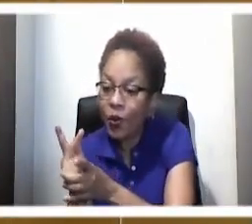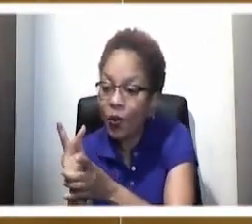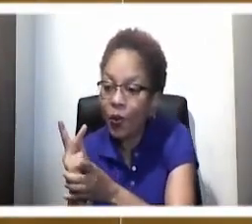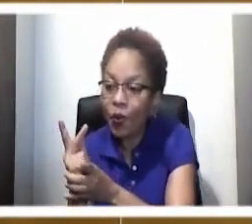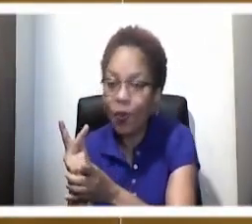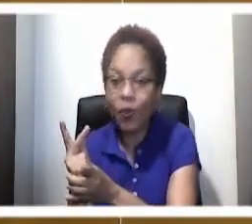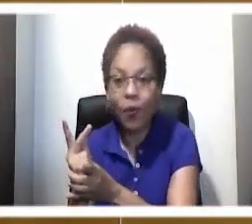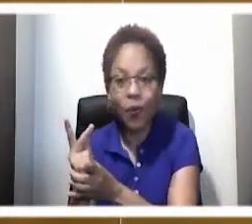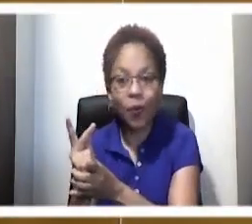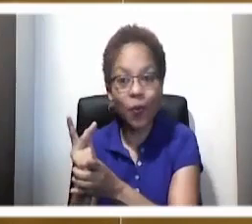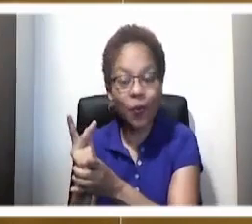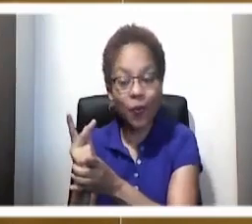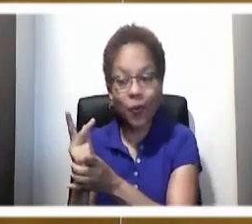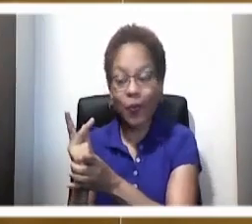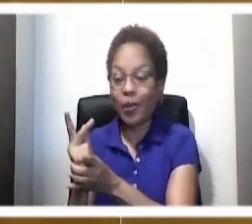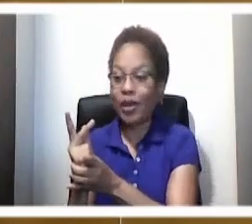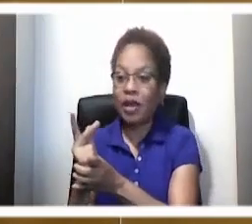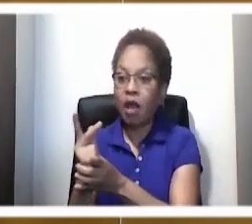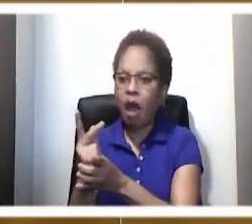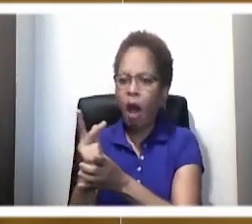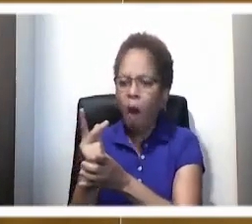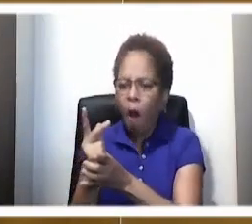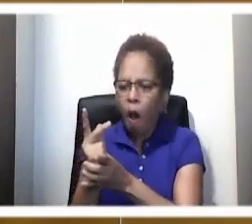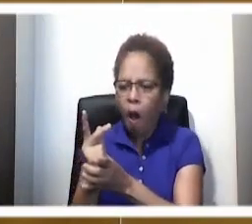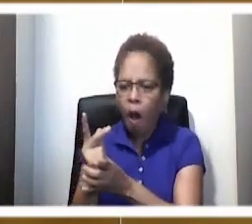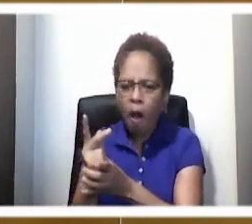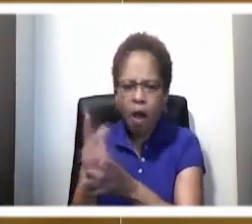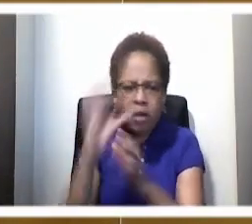saying he does not know how it sprouted.